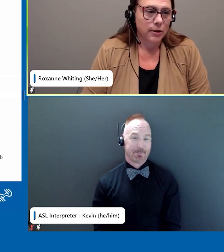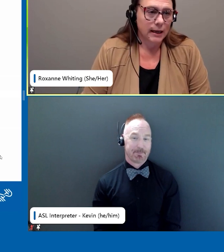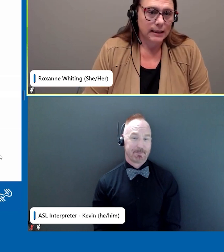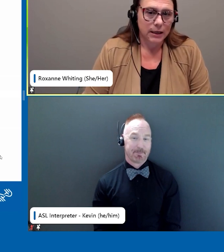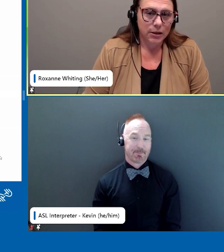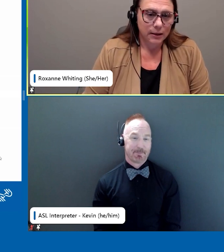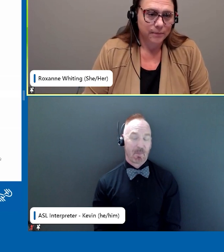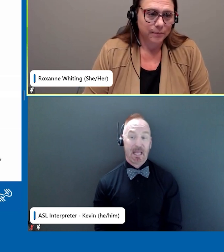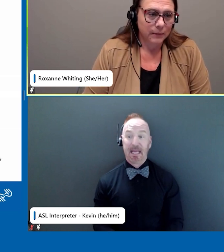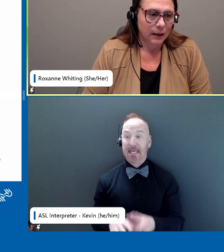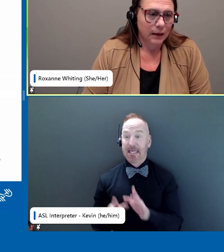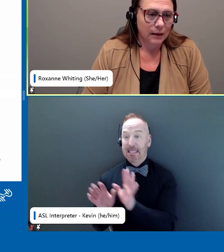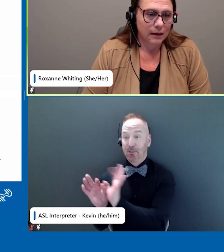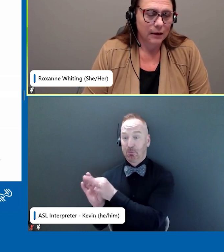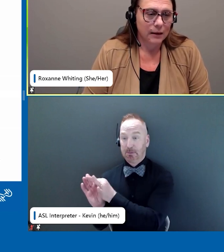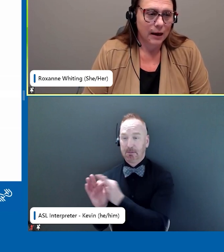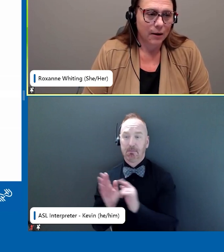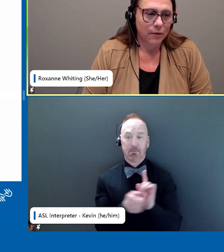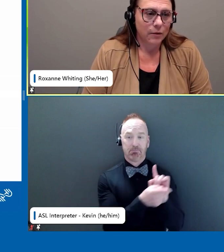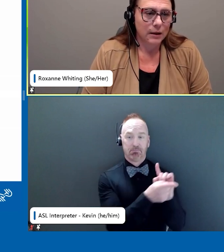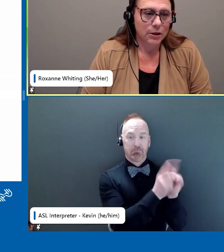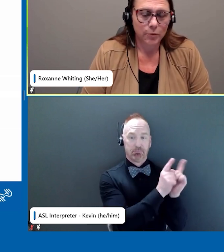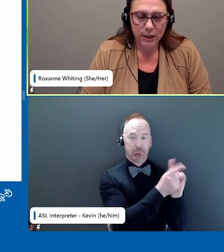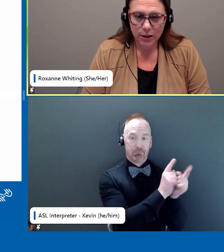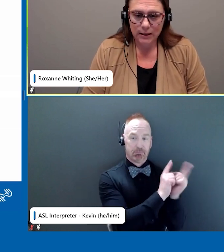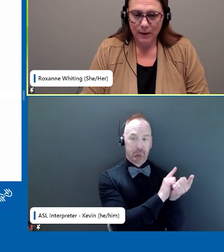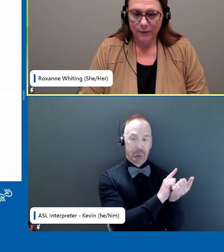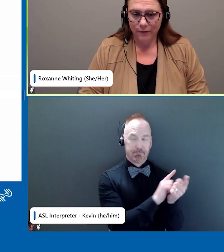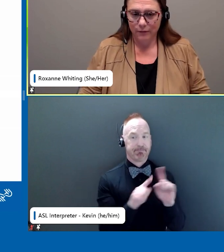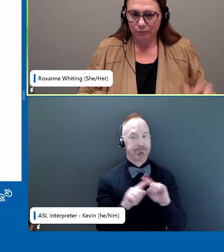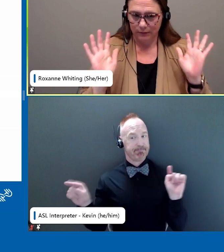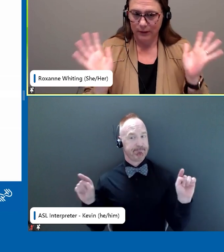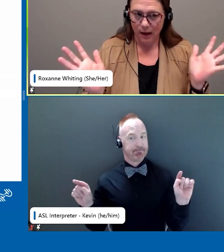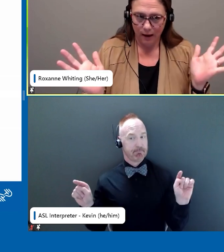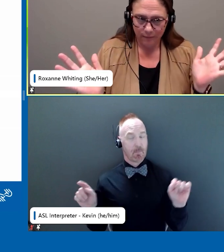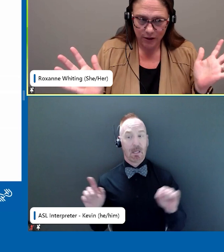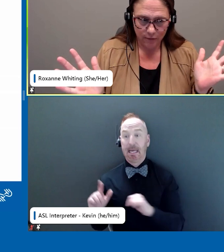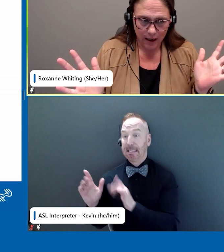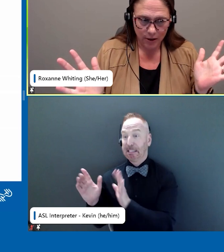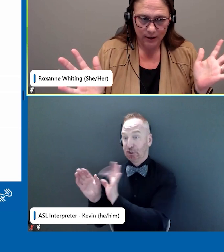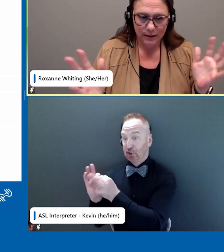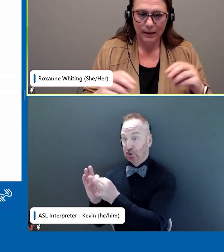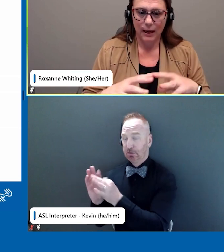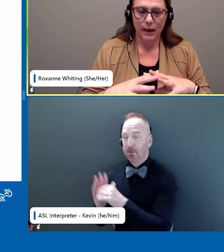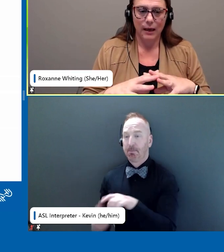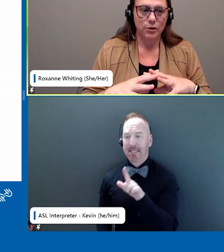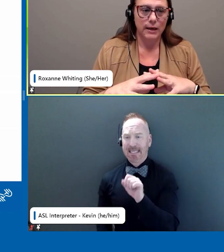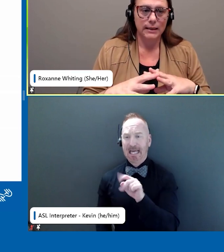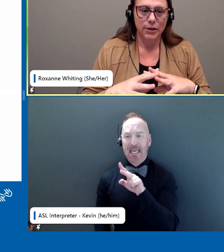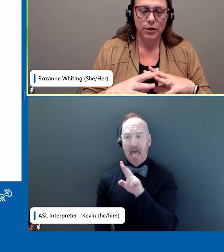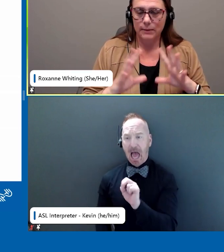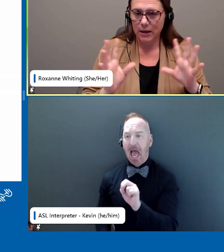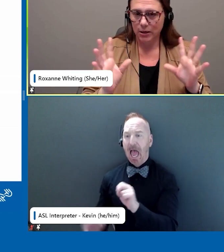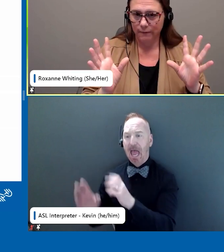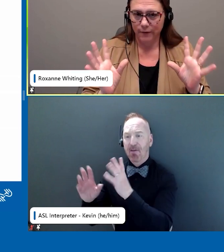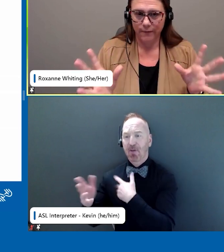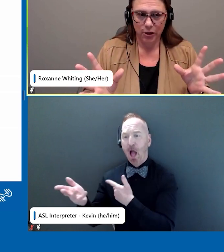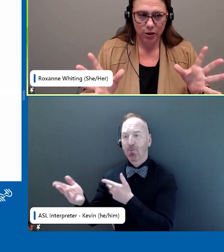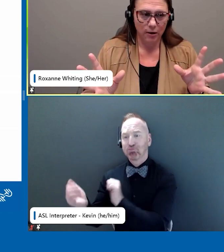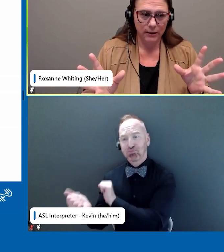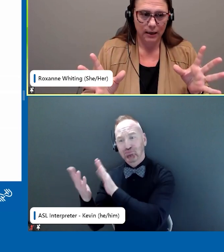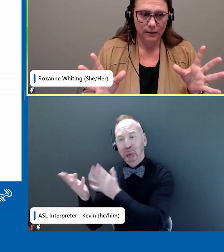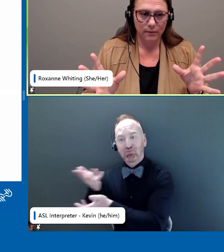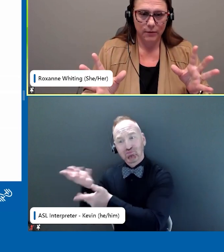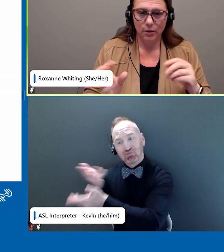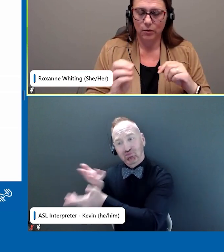interpreting and translation. Now, interpretation is meant for live interactions, and translation is meant for